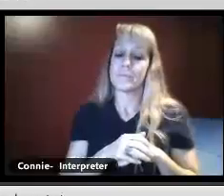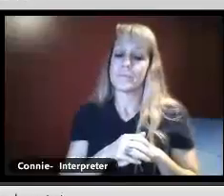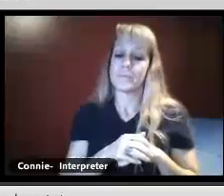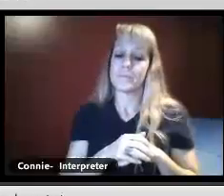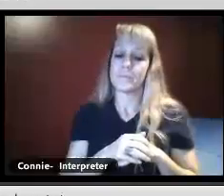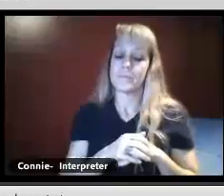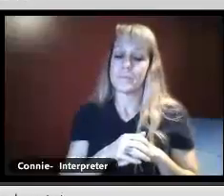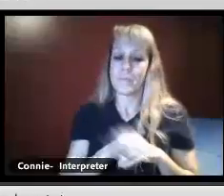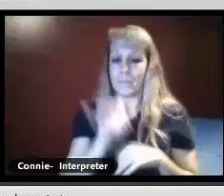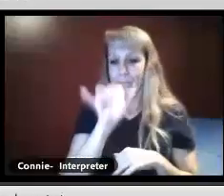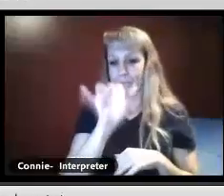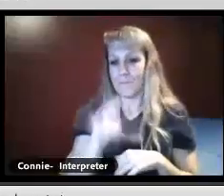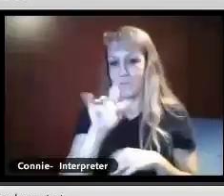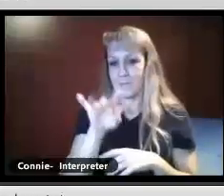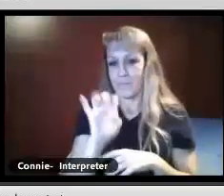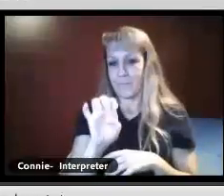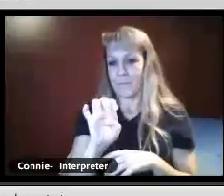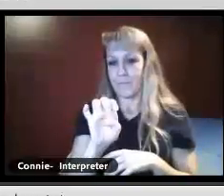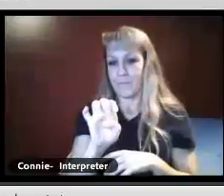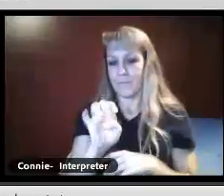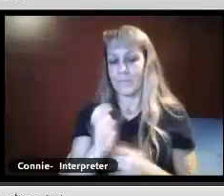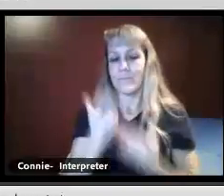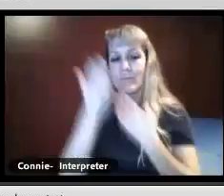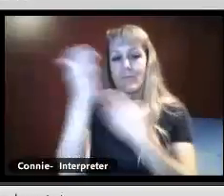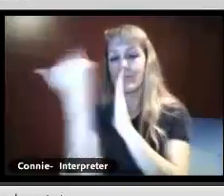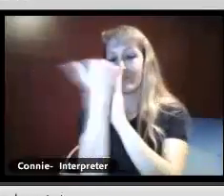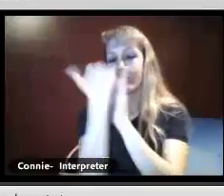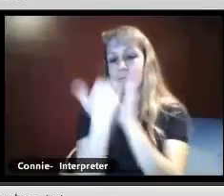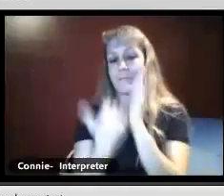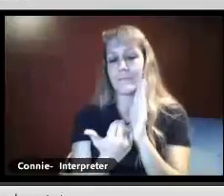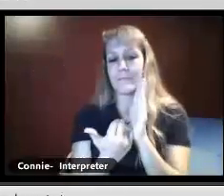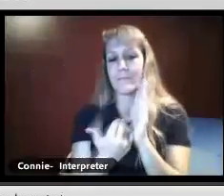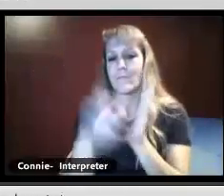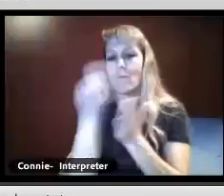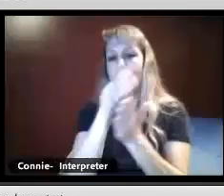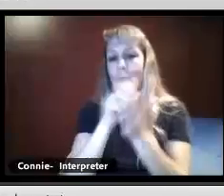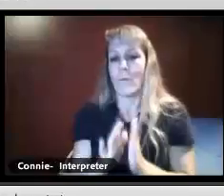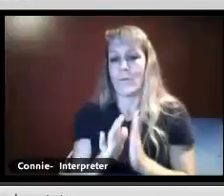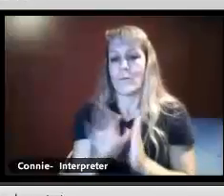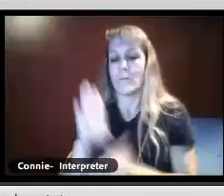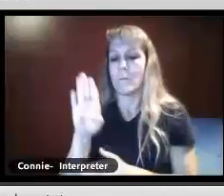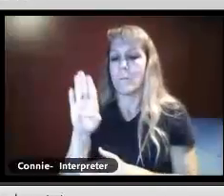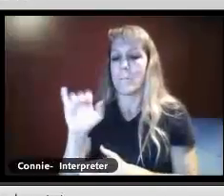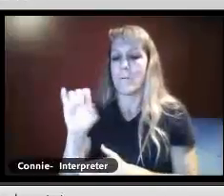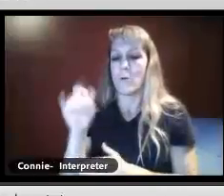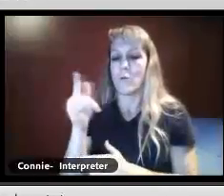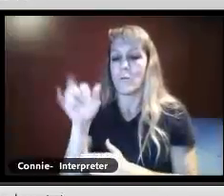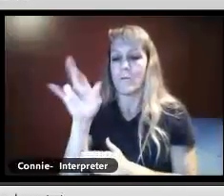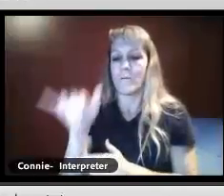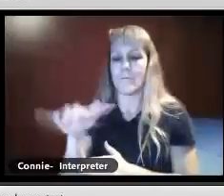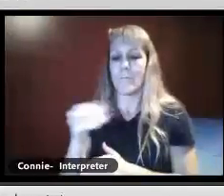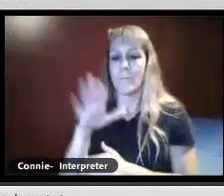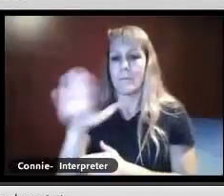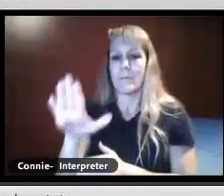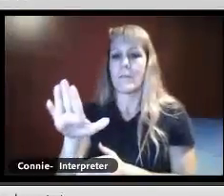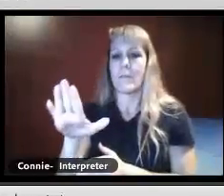this site provides a list of author bios and their credentials. So it's one of those